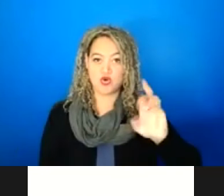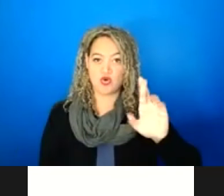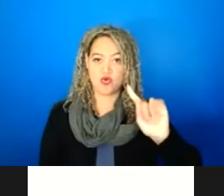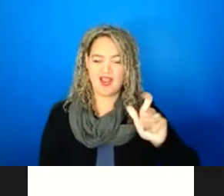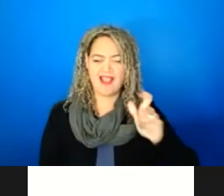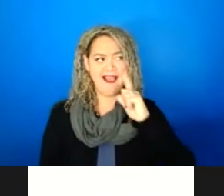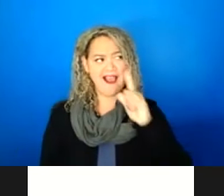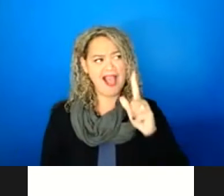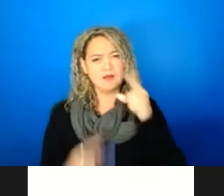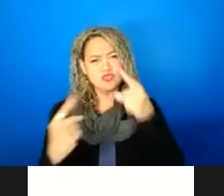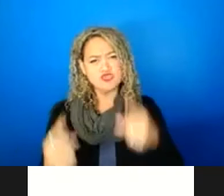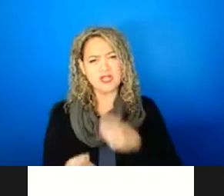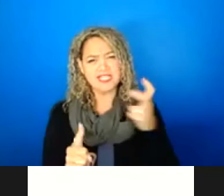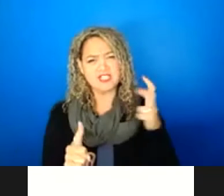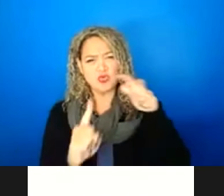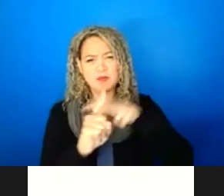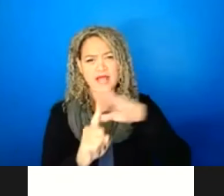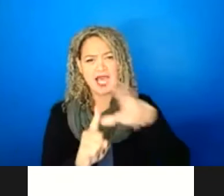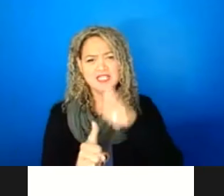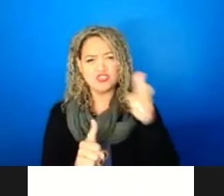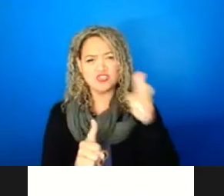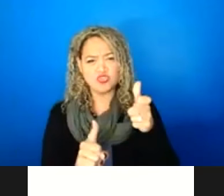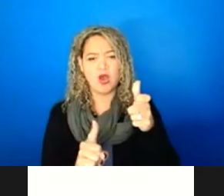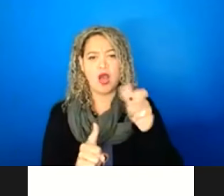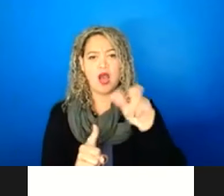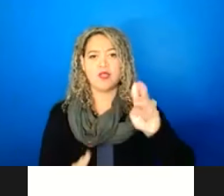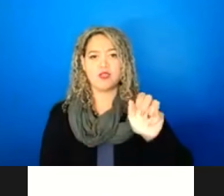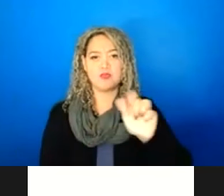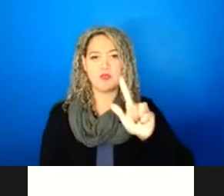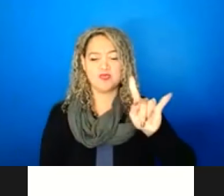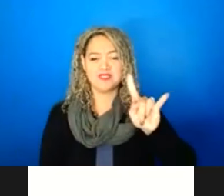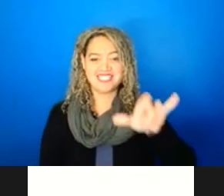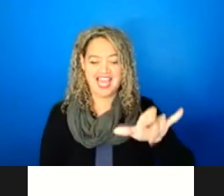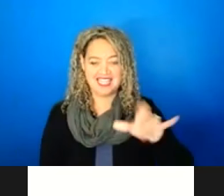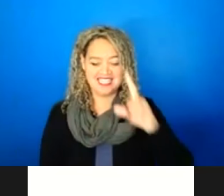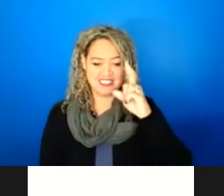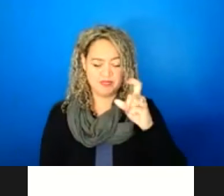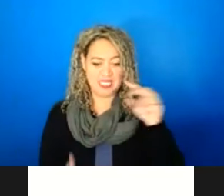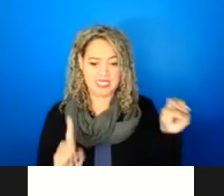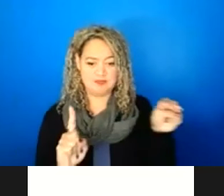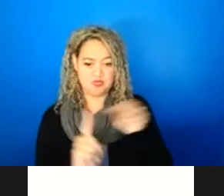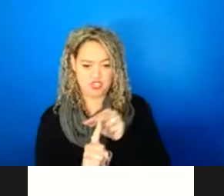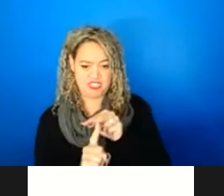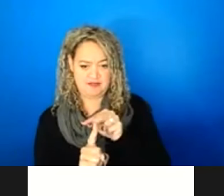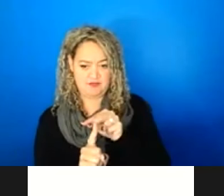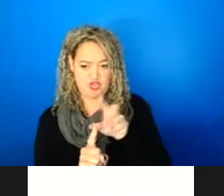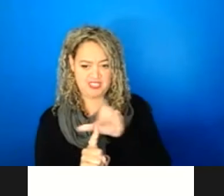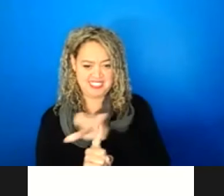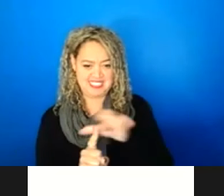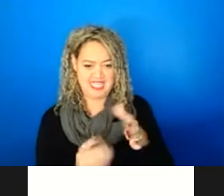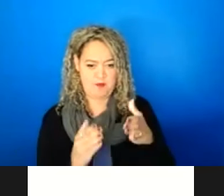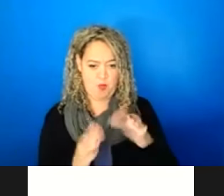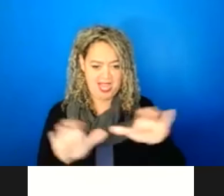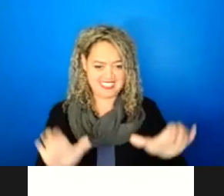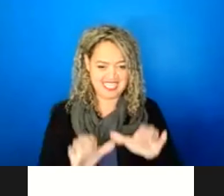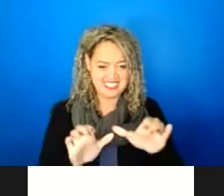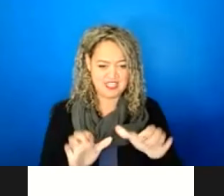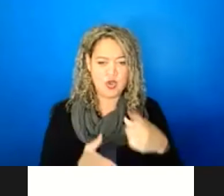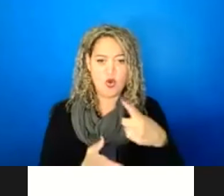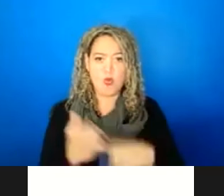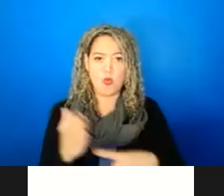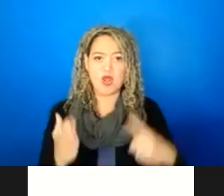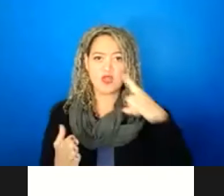other modalities. Given that perceiving isn't active in the same way acting is, what are your thoughts about